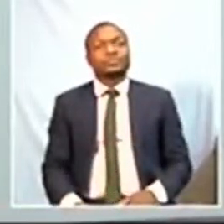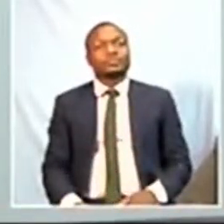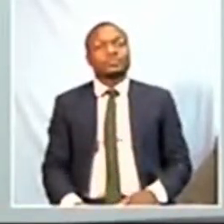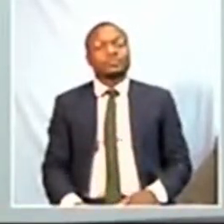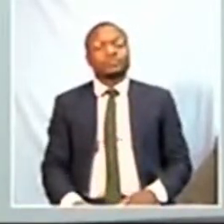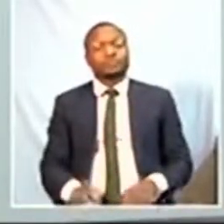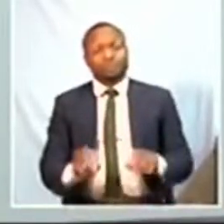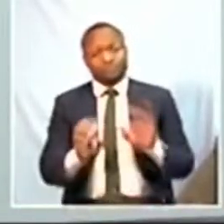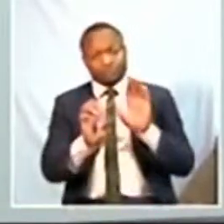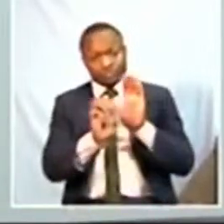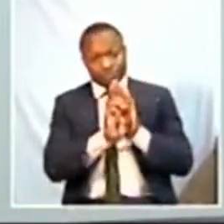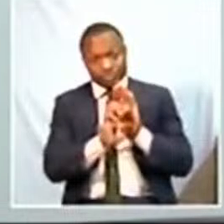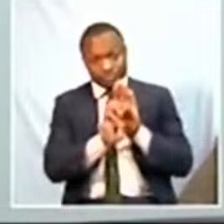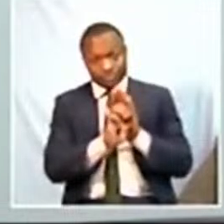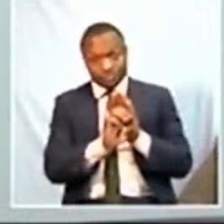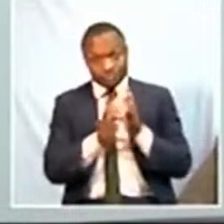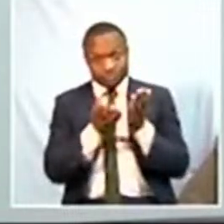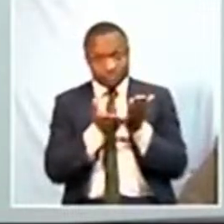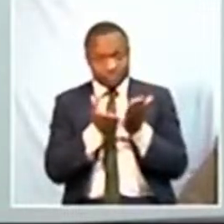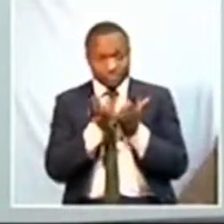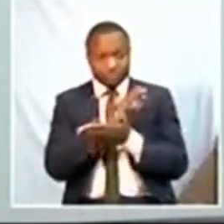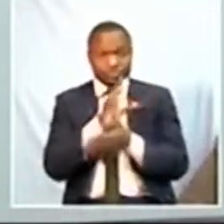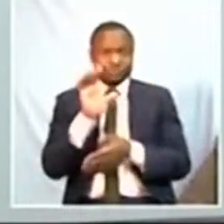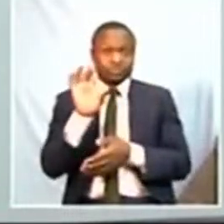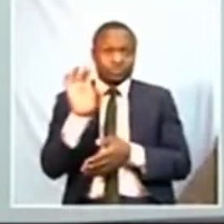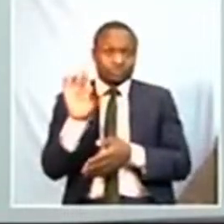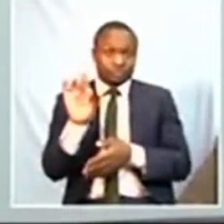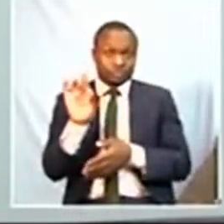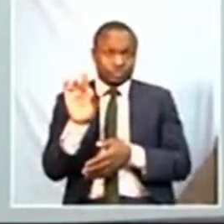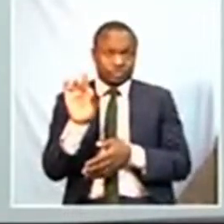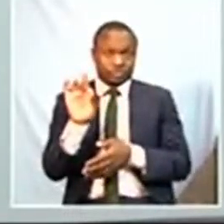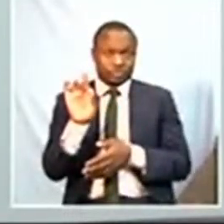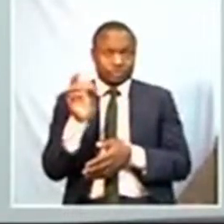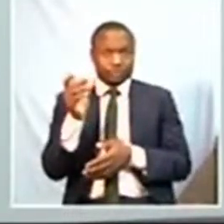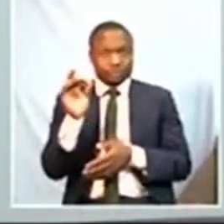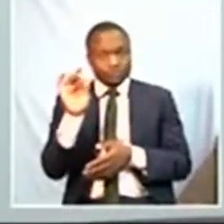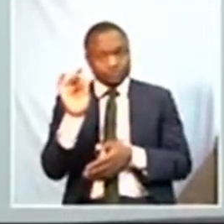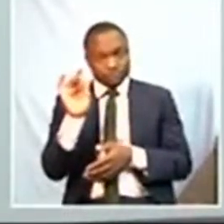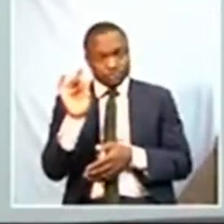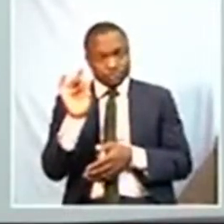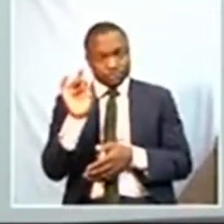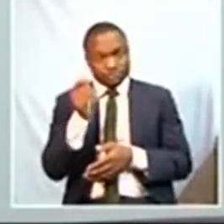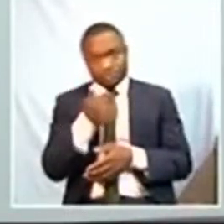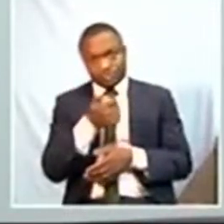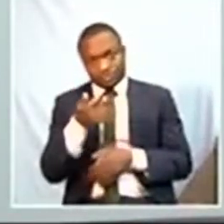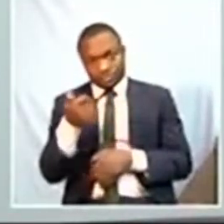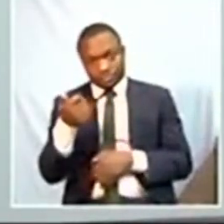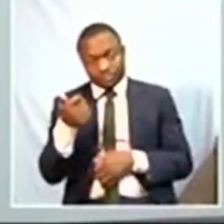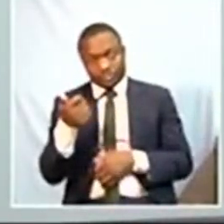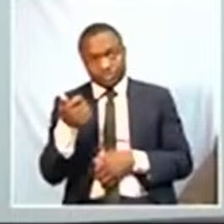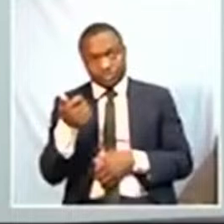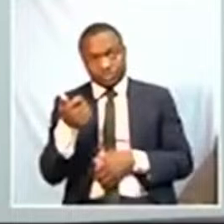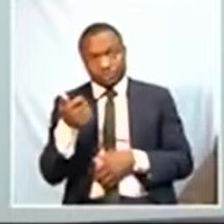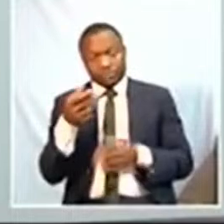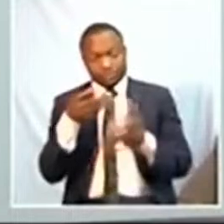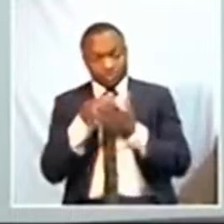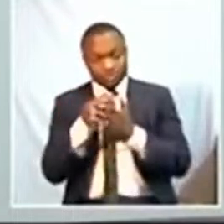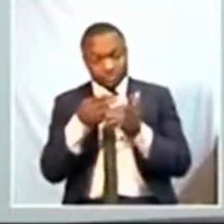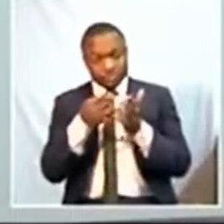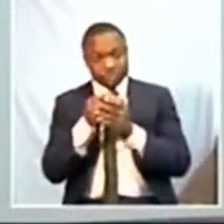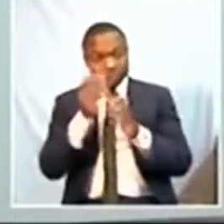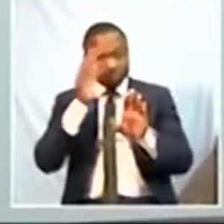for example, page 8, page 2, page 8, page 18, and the others that are financially